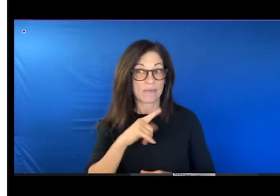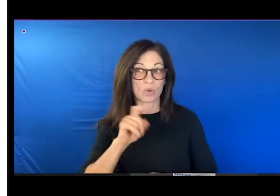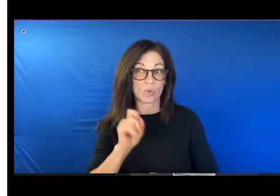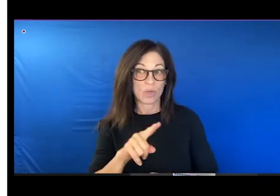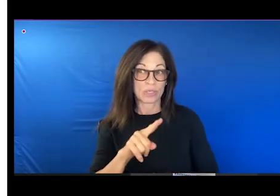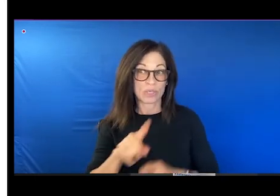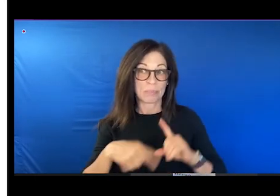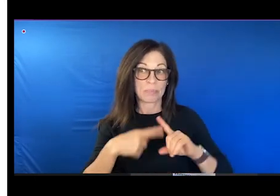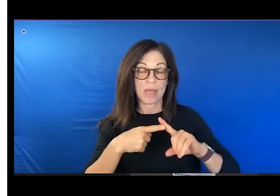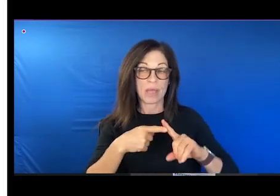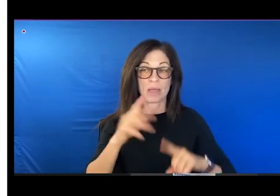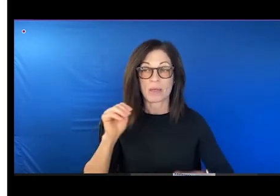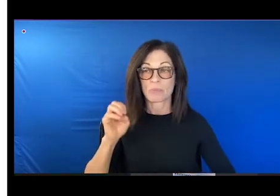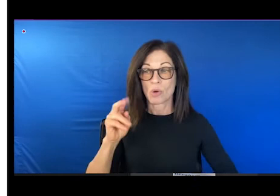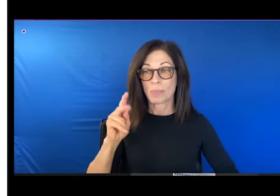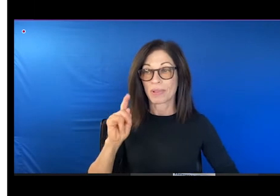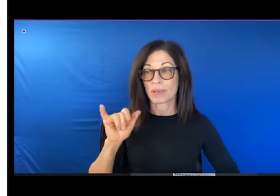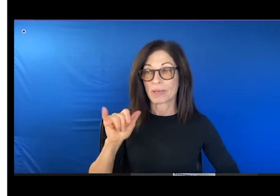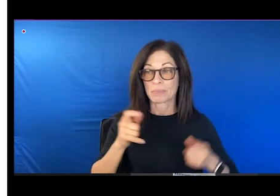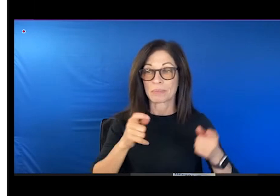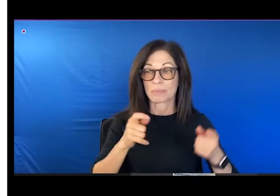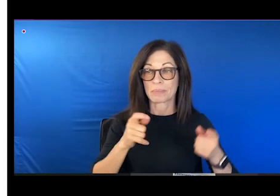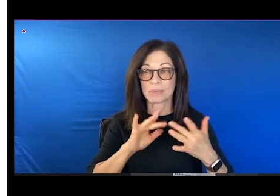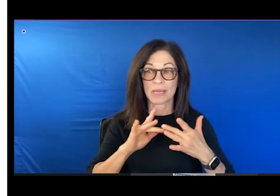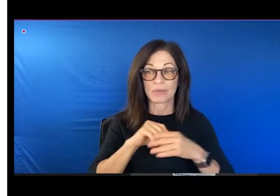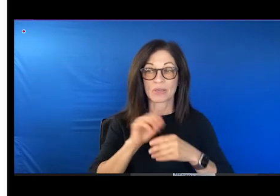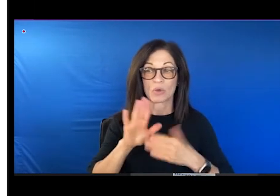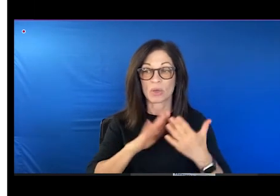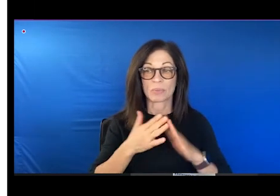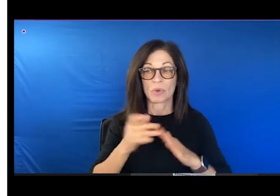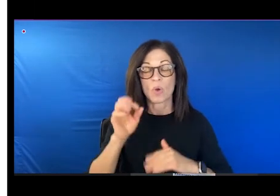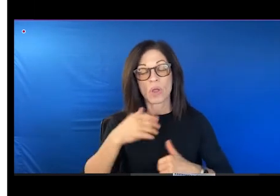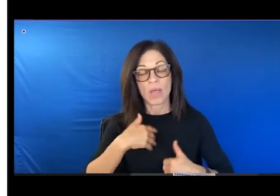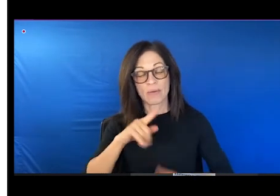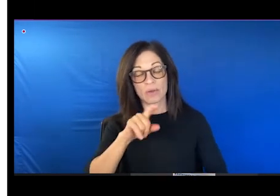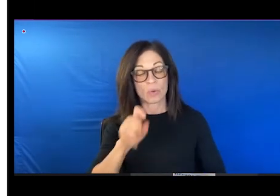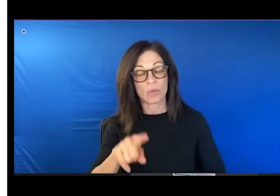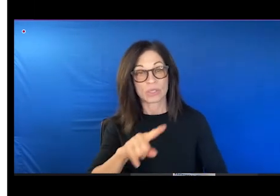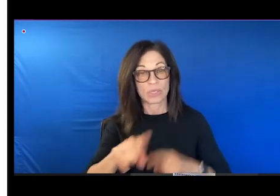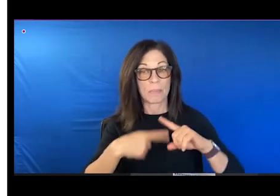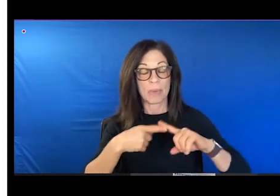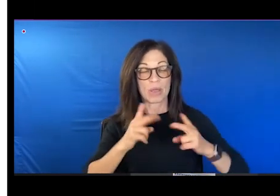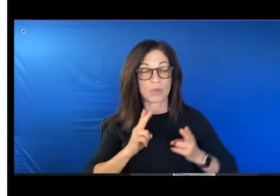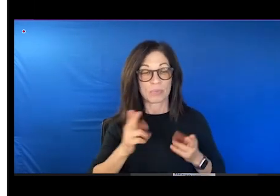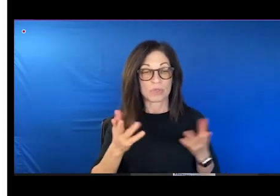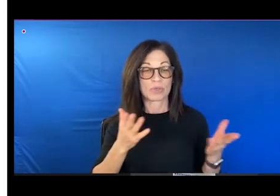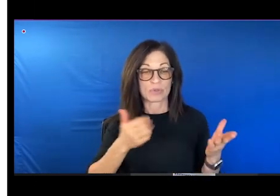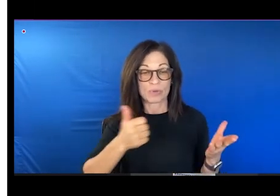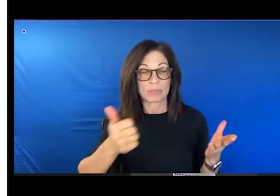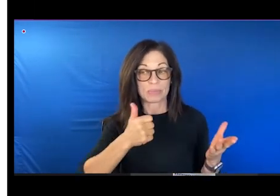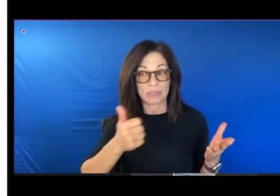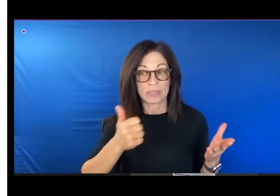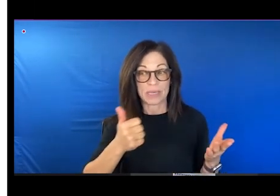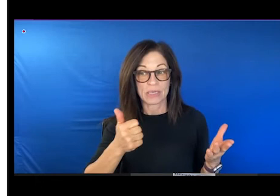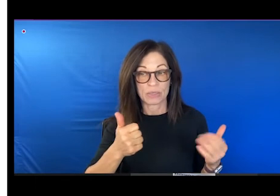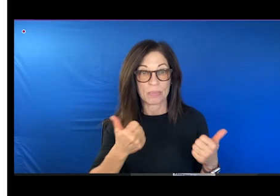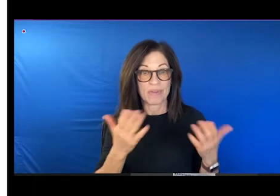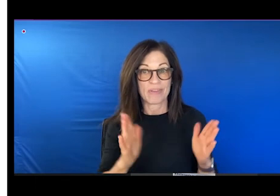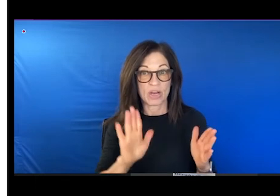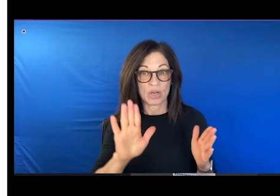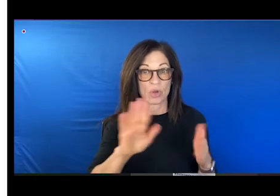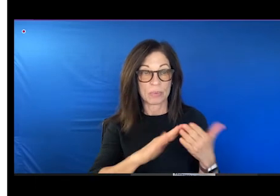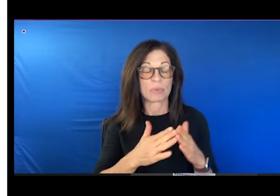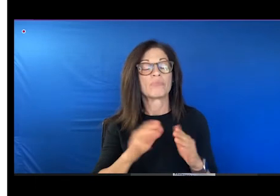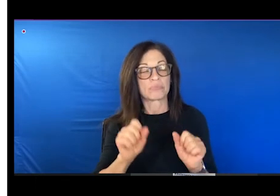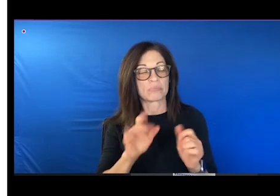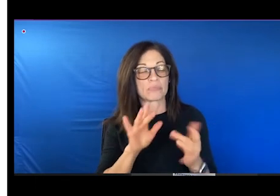to. So if you have a question about a mobility management network in your community, or you have a question about a human service